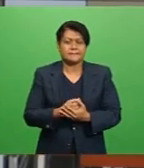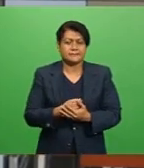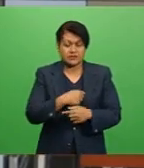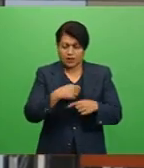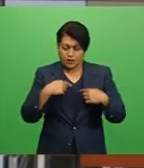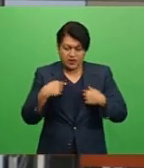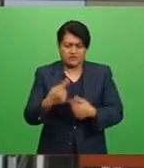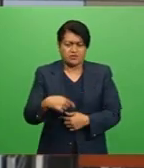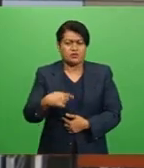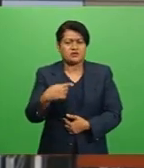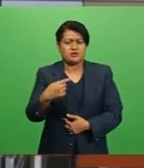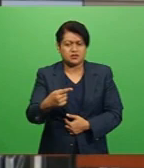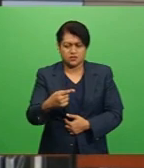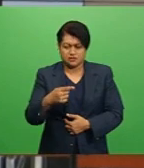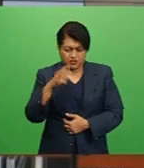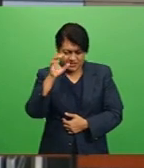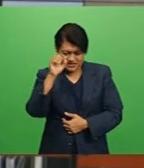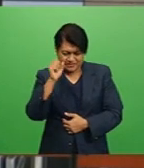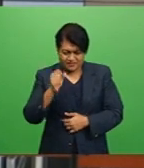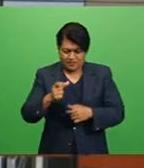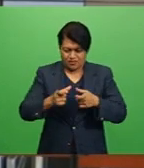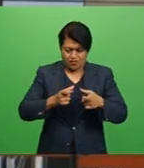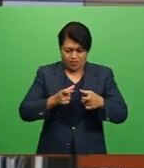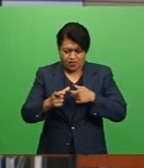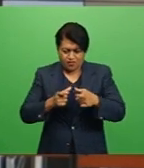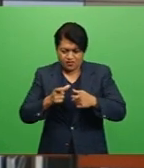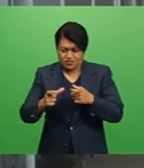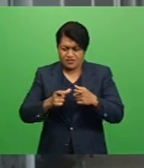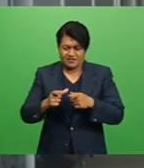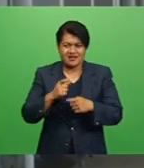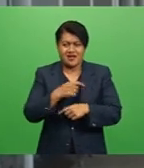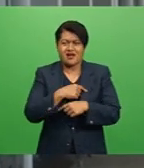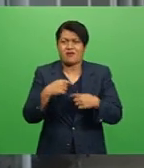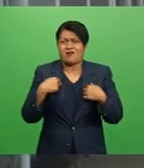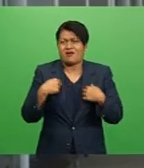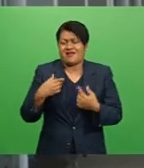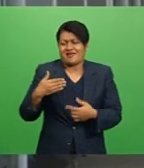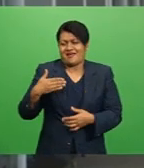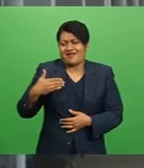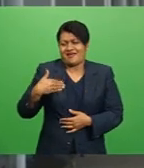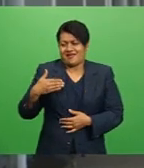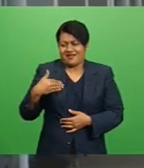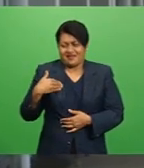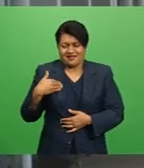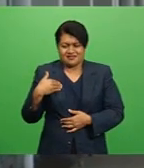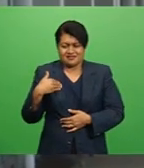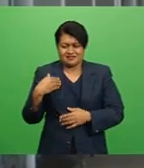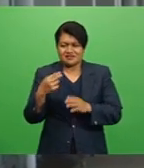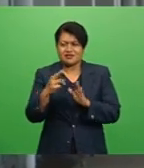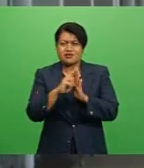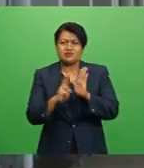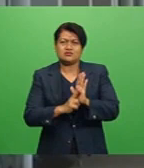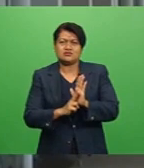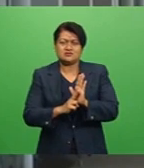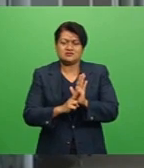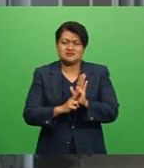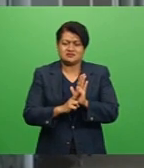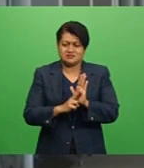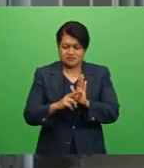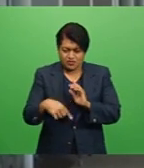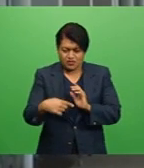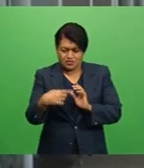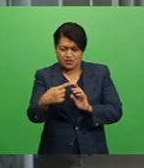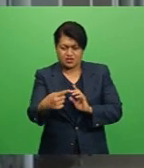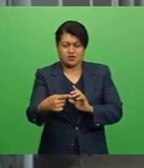to continue to remember our personal hand hygiene, our hand hygiene. I think that's beginning to wane